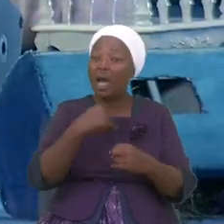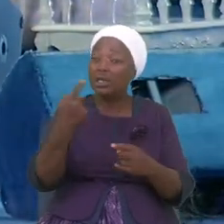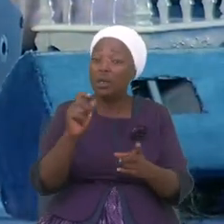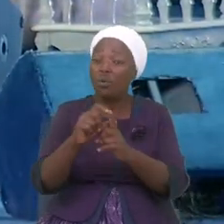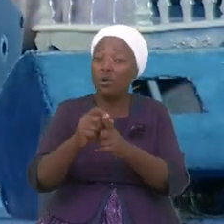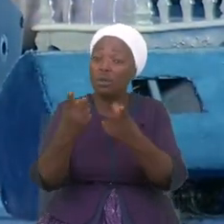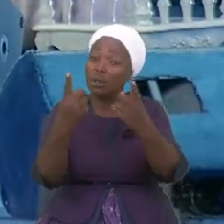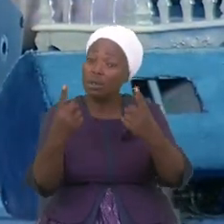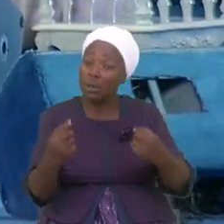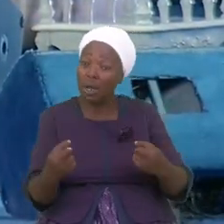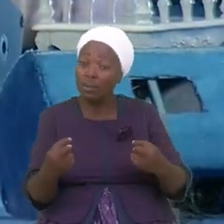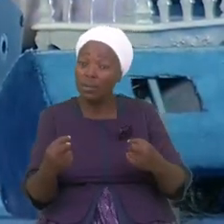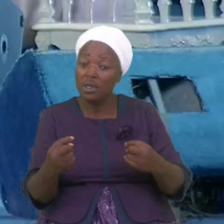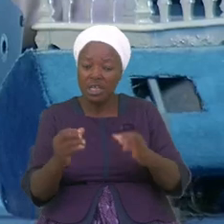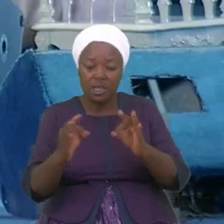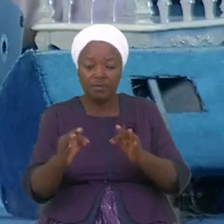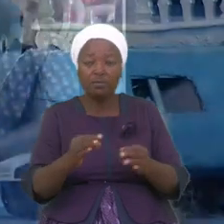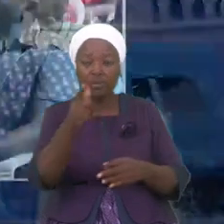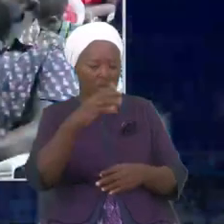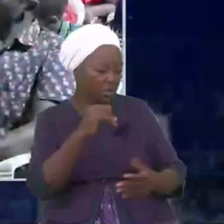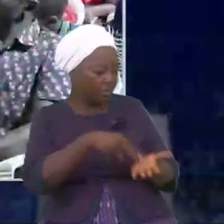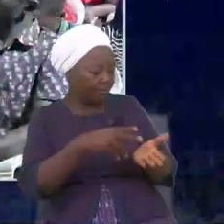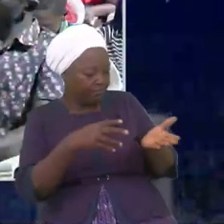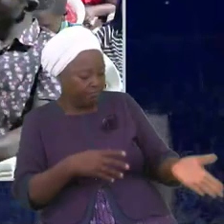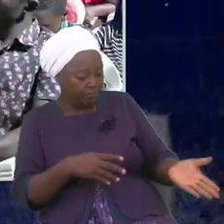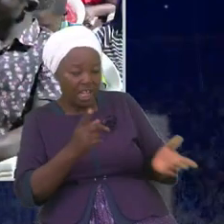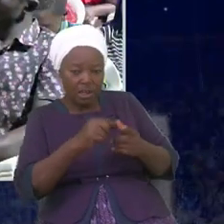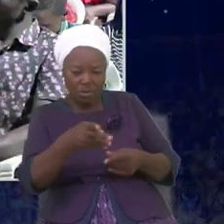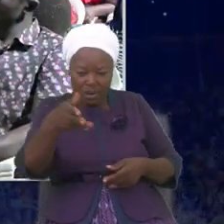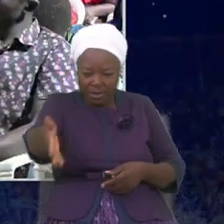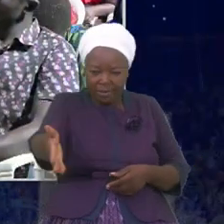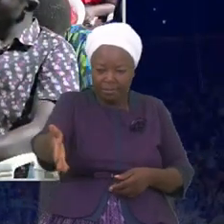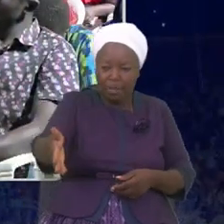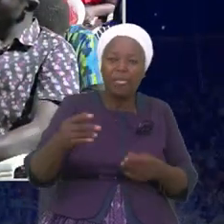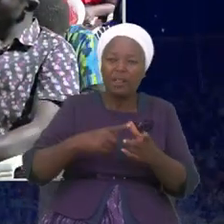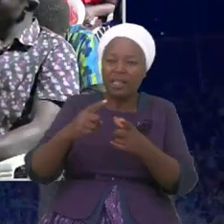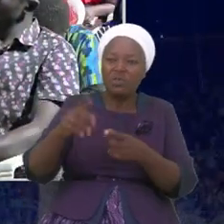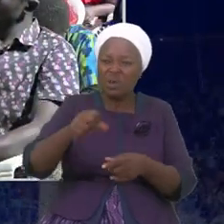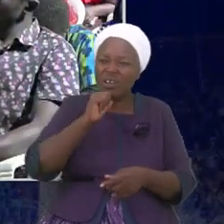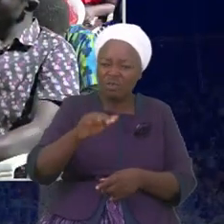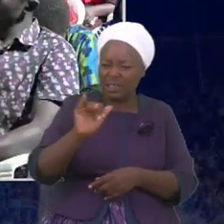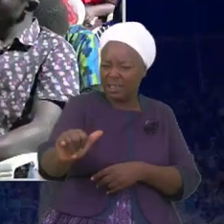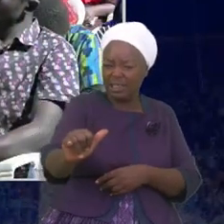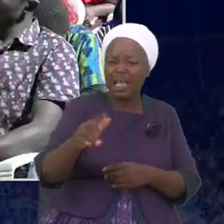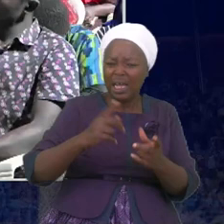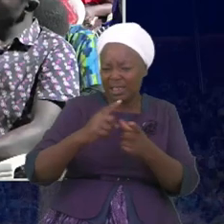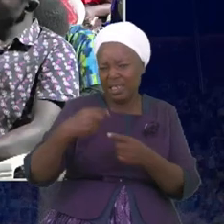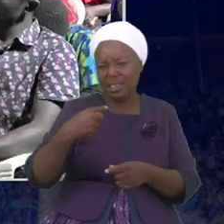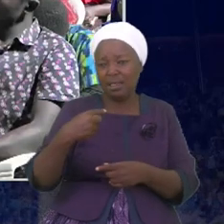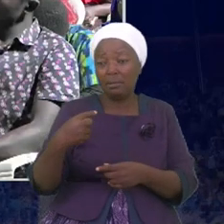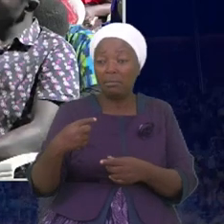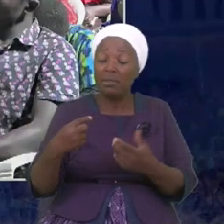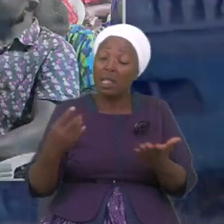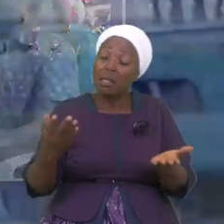come, if he is standing here and you are down there, you cannot stay there and say,